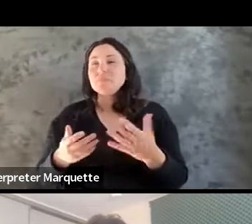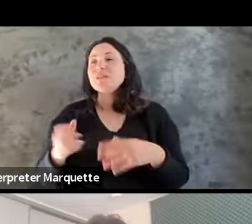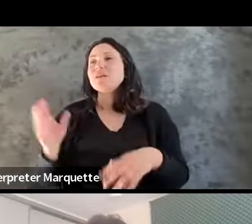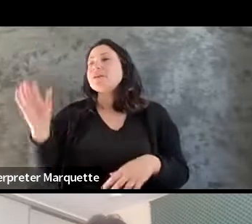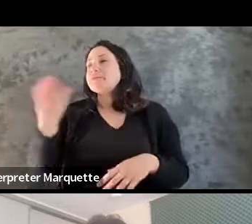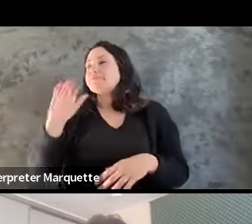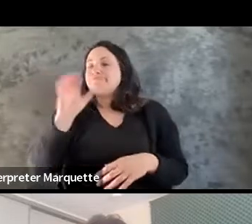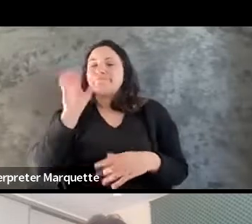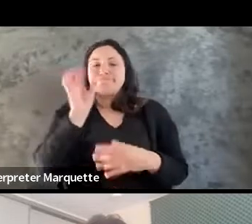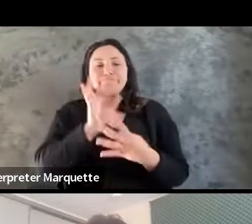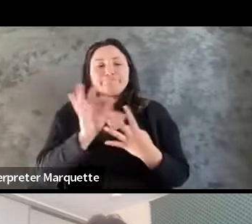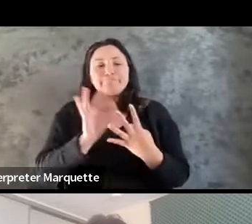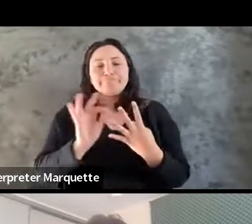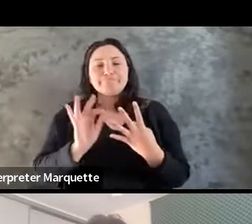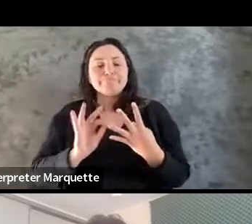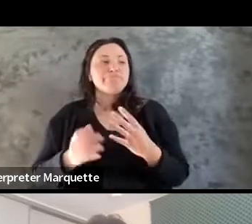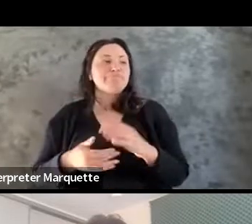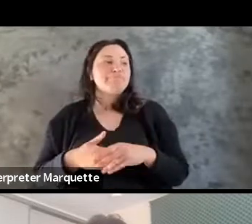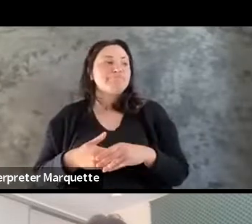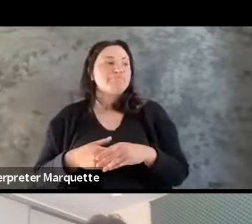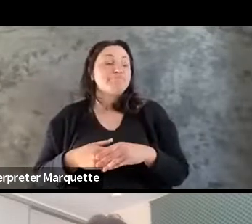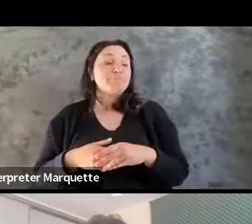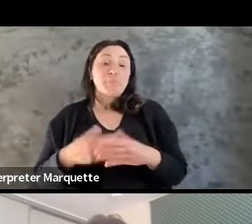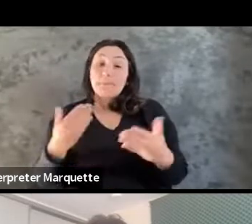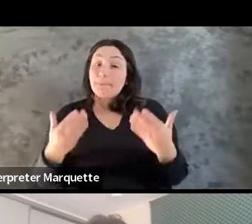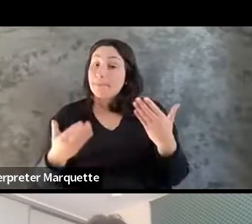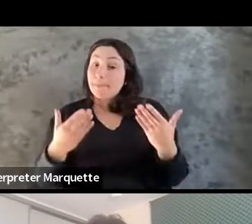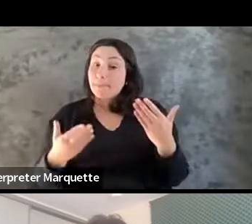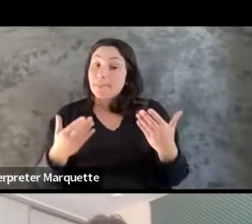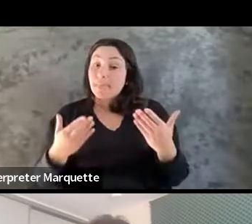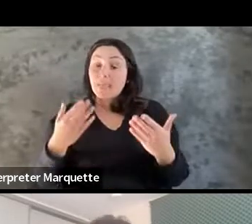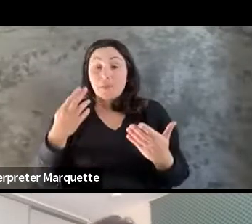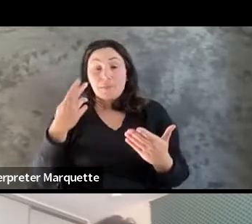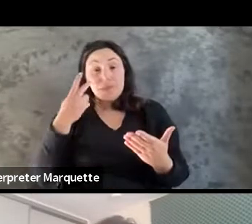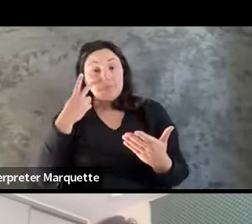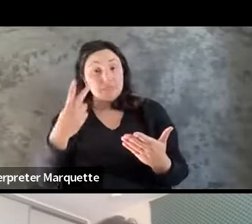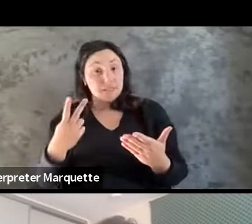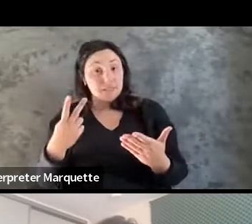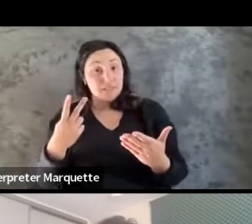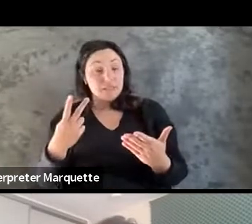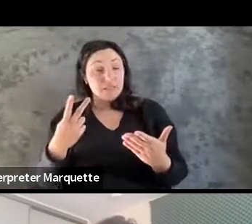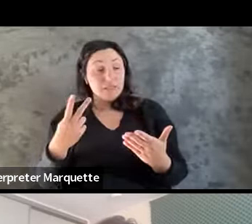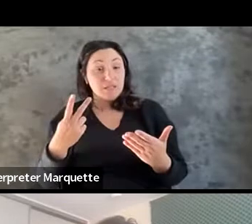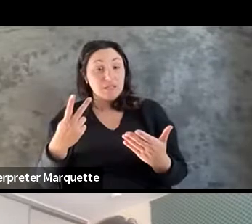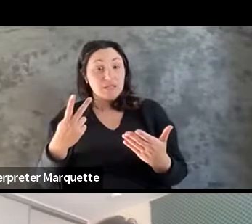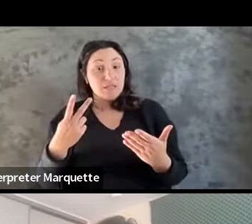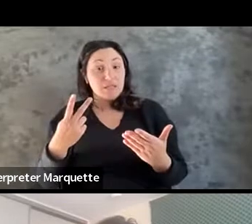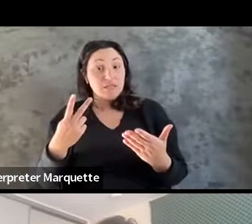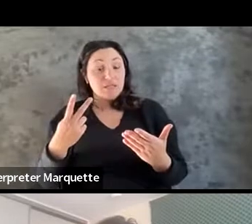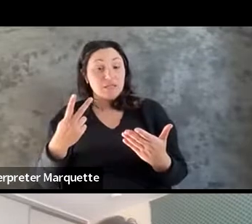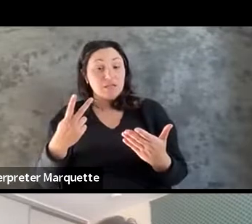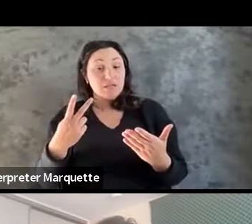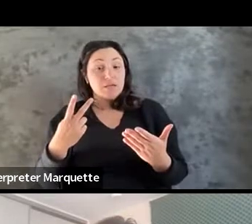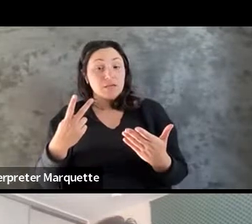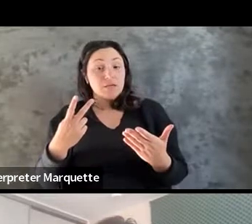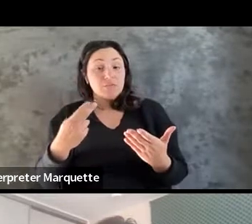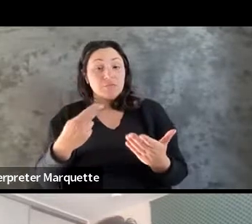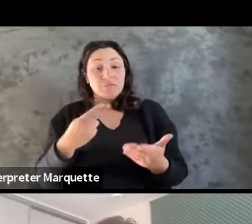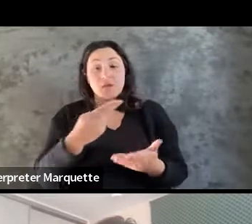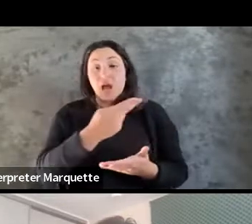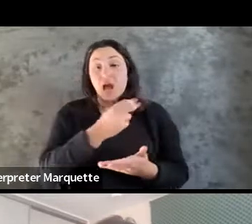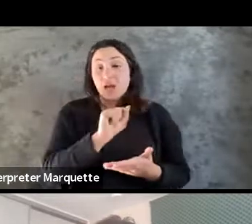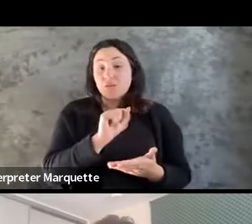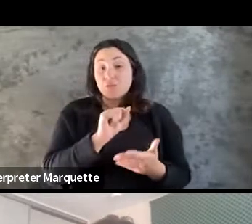options that involve even seeing if we can offer high school German classes at our